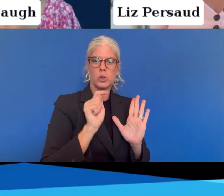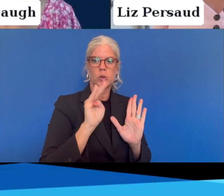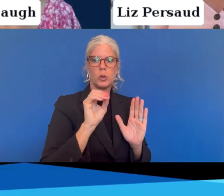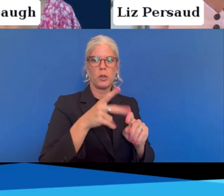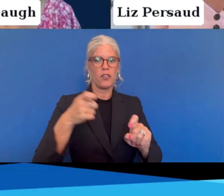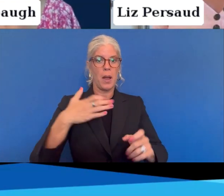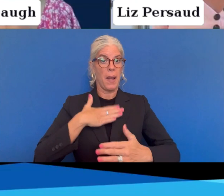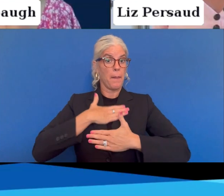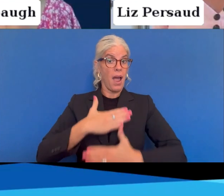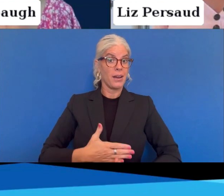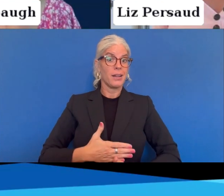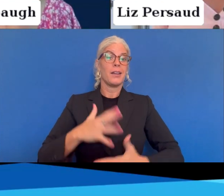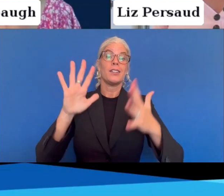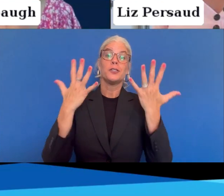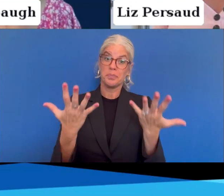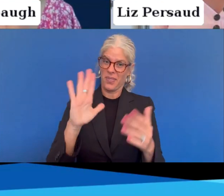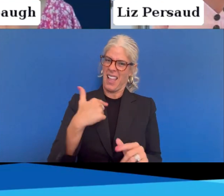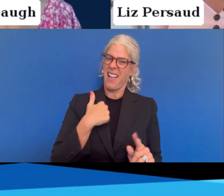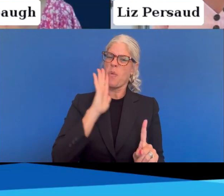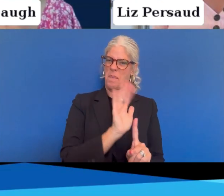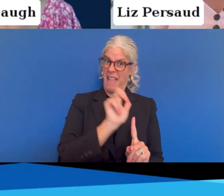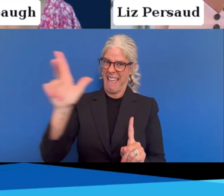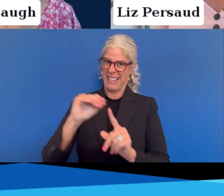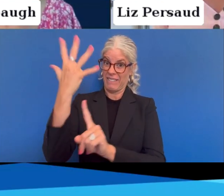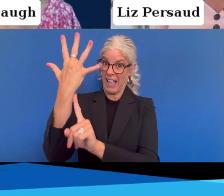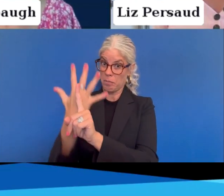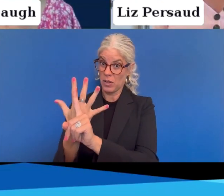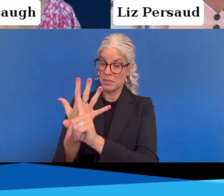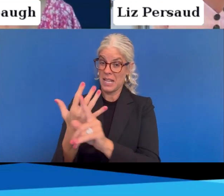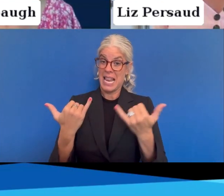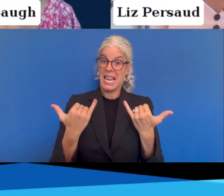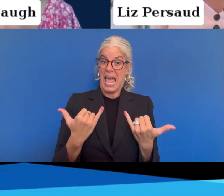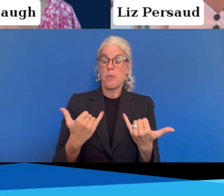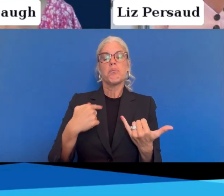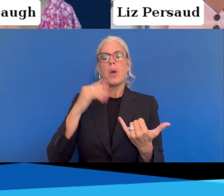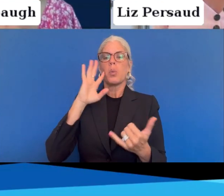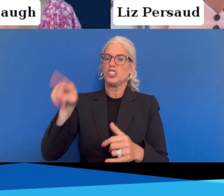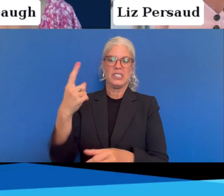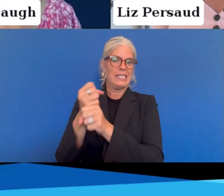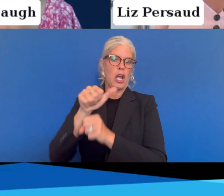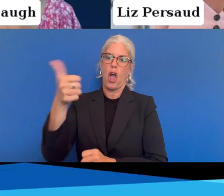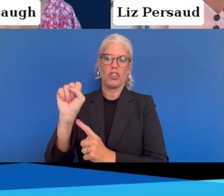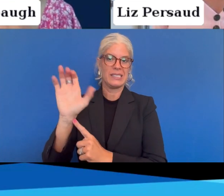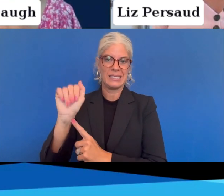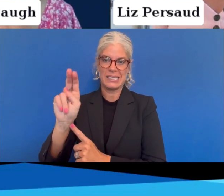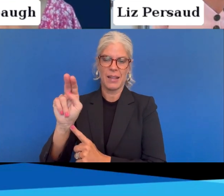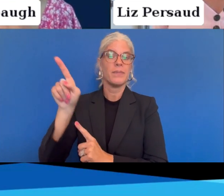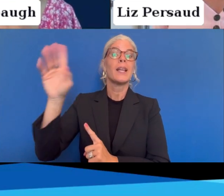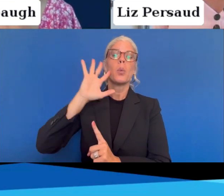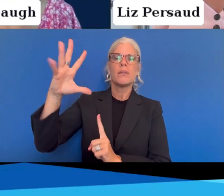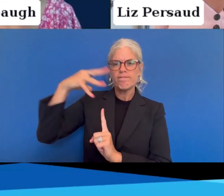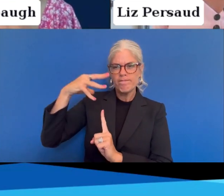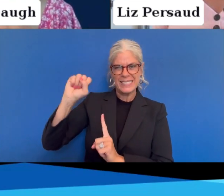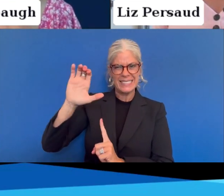and NED, that stands for no evidence of disease. And so I will go back in about 5 months at this